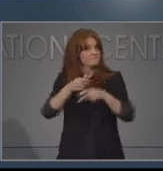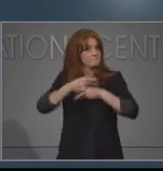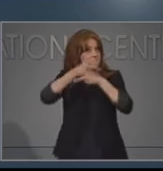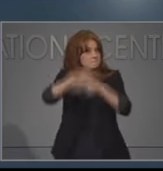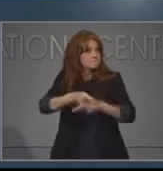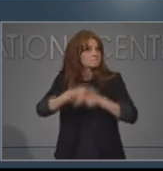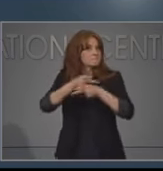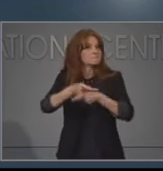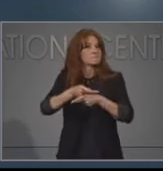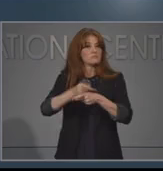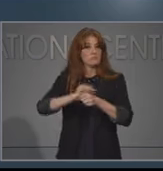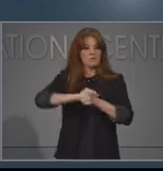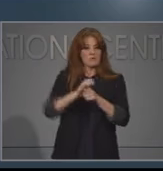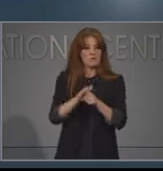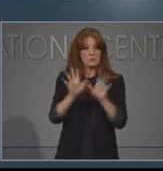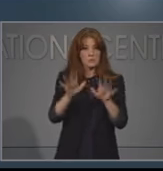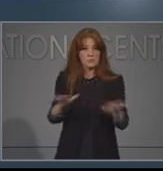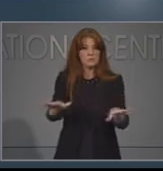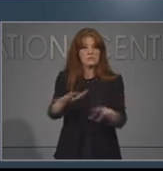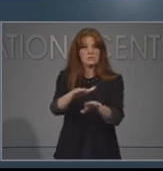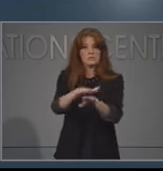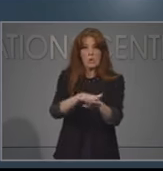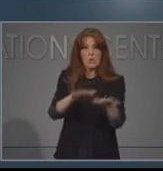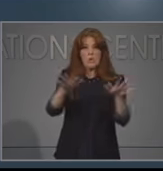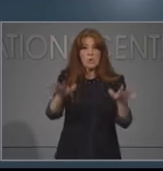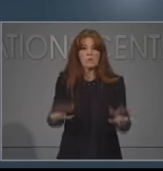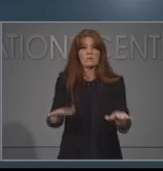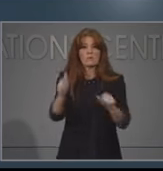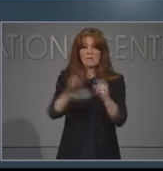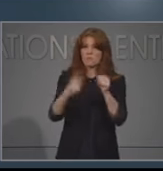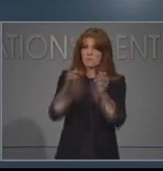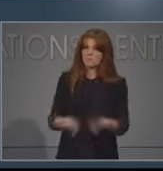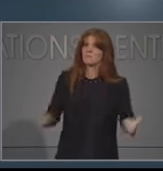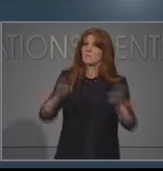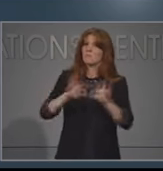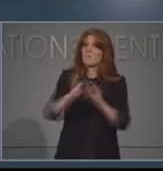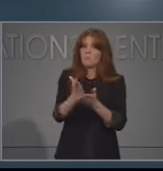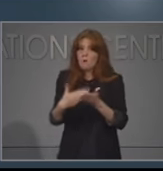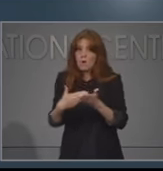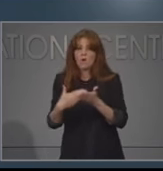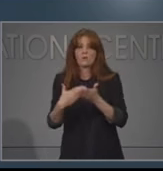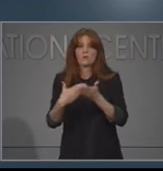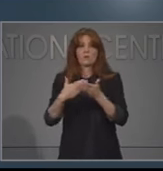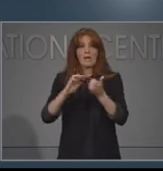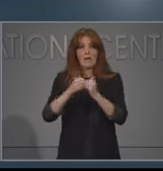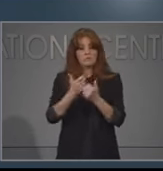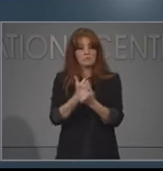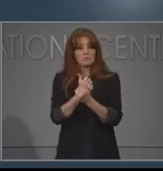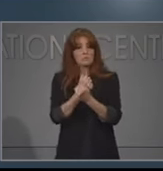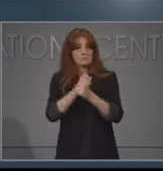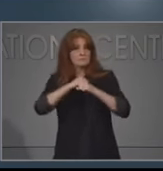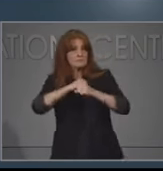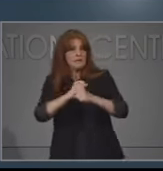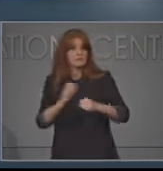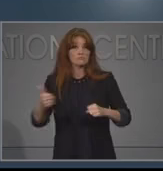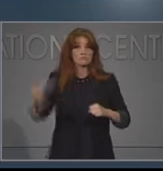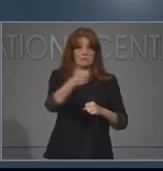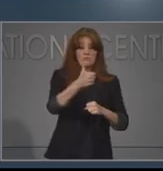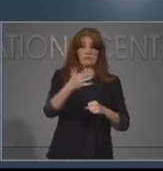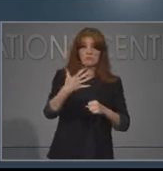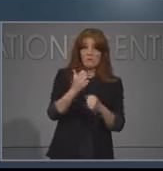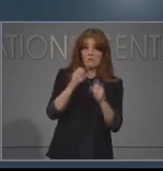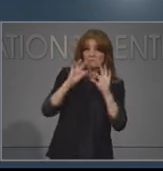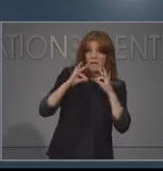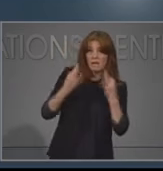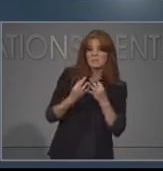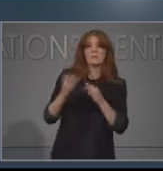to keep viral spread low. Everyone needs to do their part. What you do to protect your loved ones and your neighbors matters.